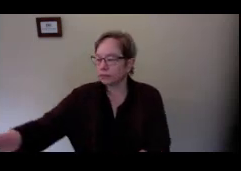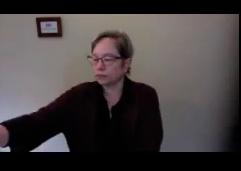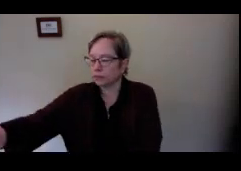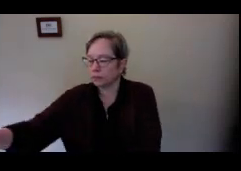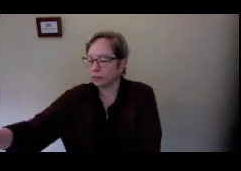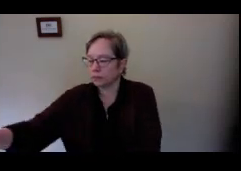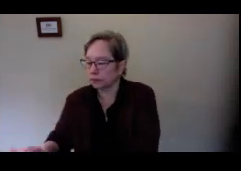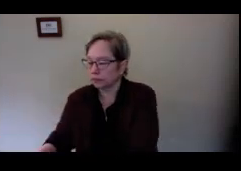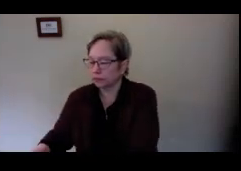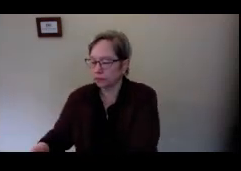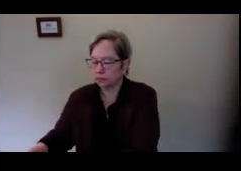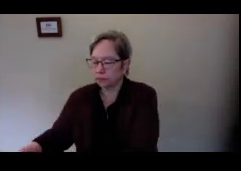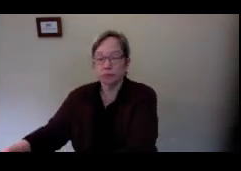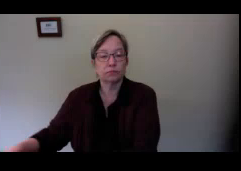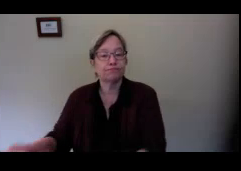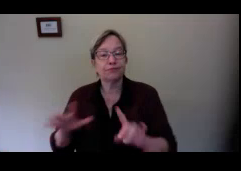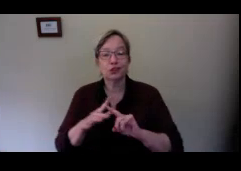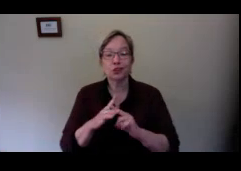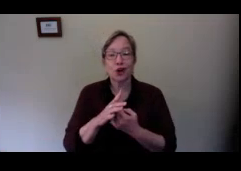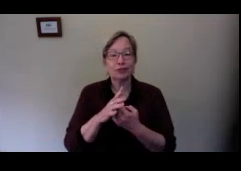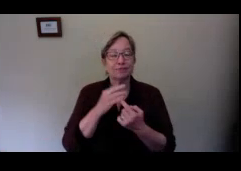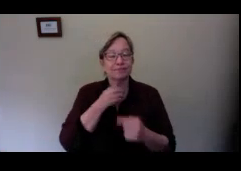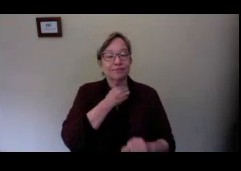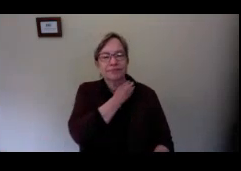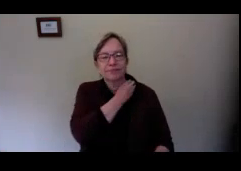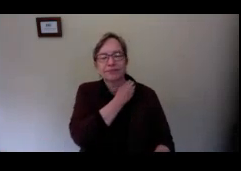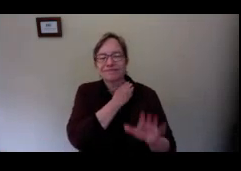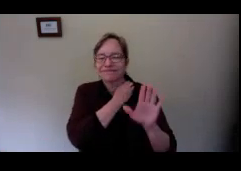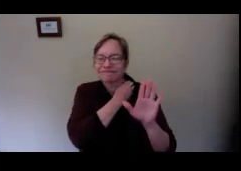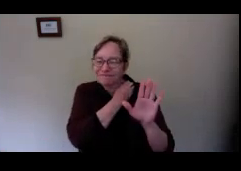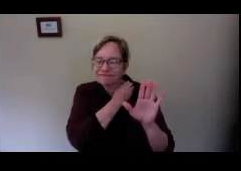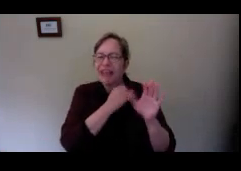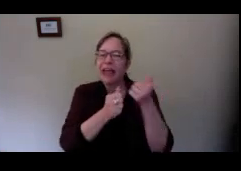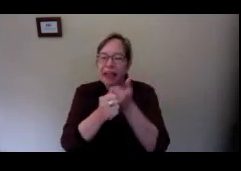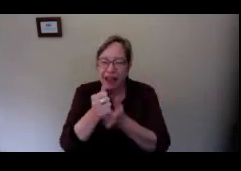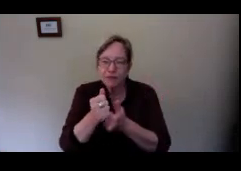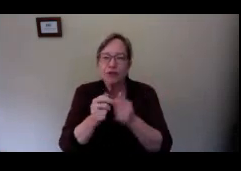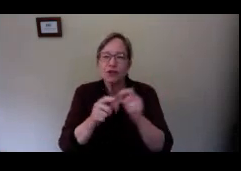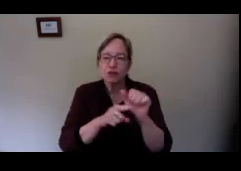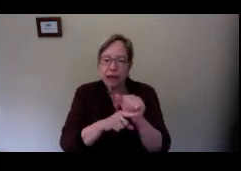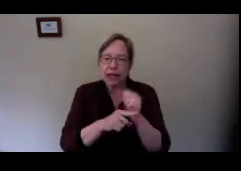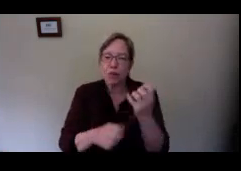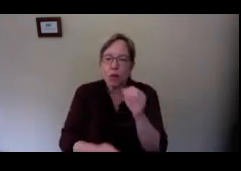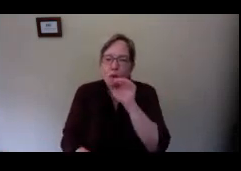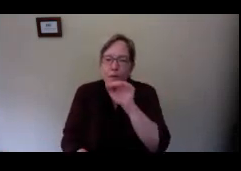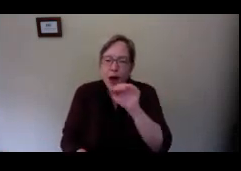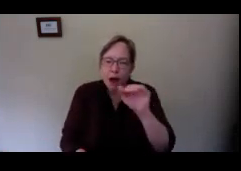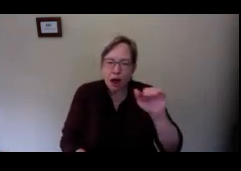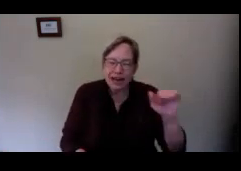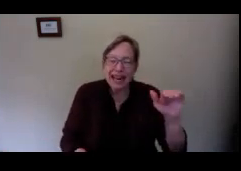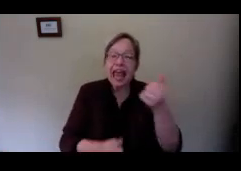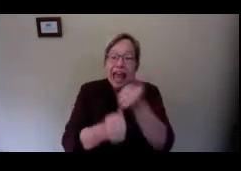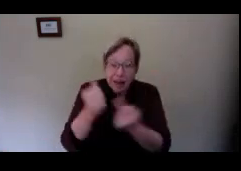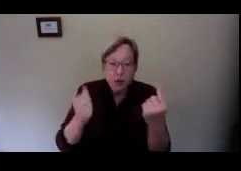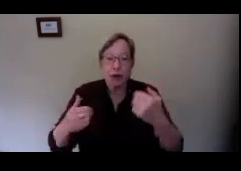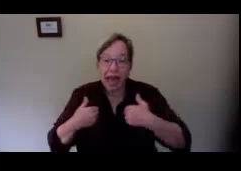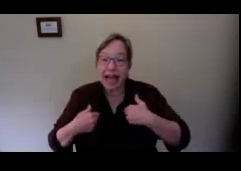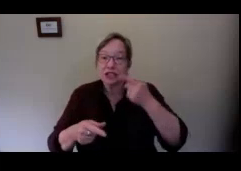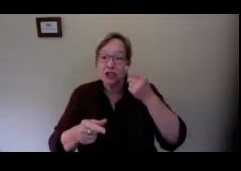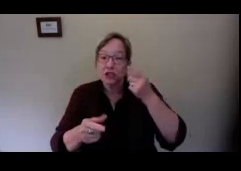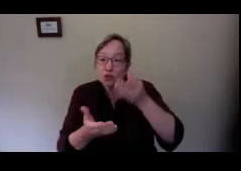So we like to start out every training with reminding everyone that everyone has the right to